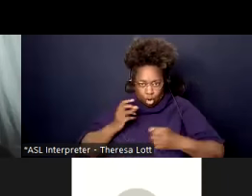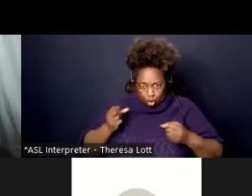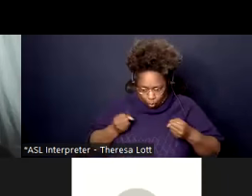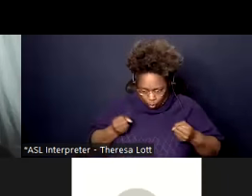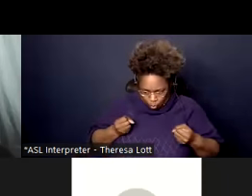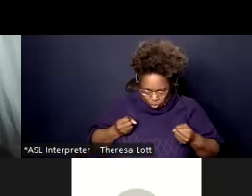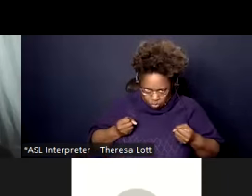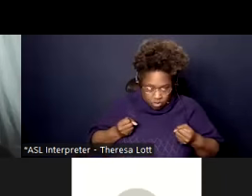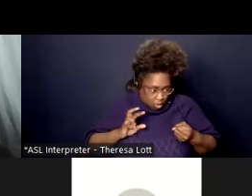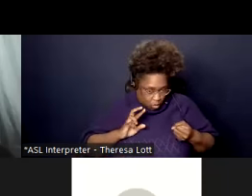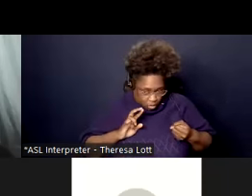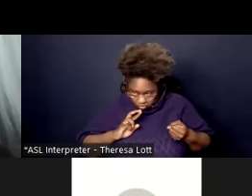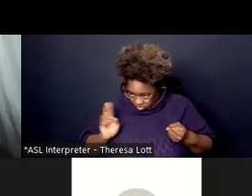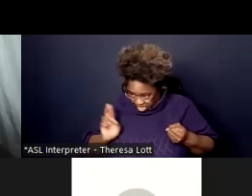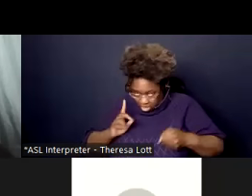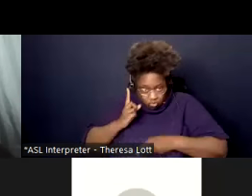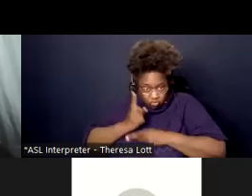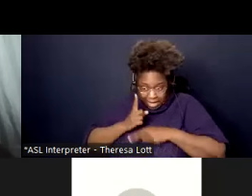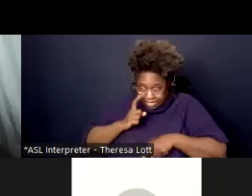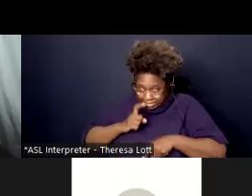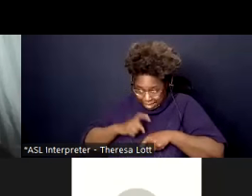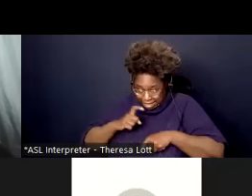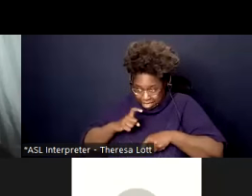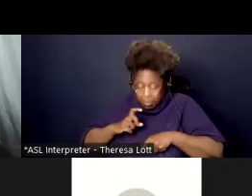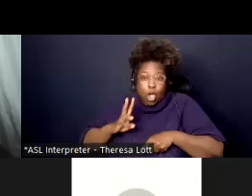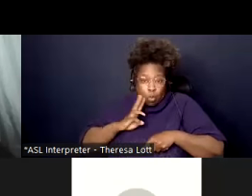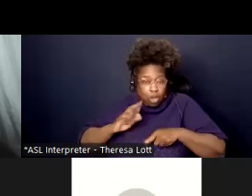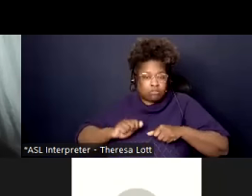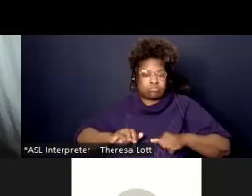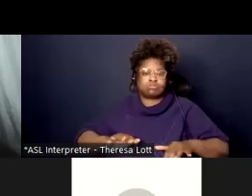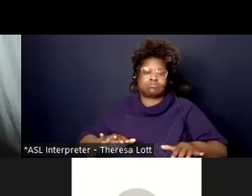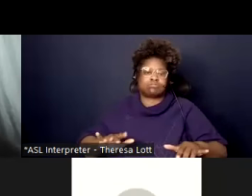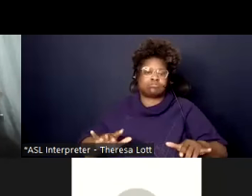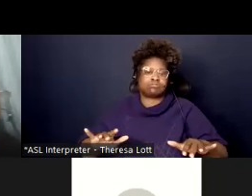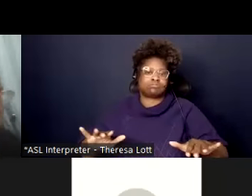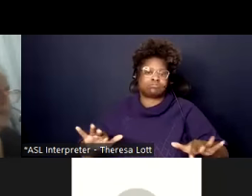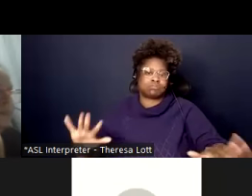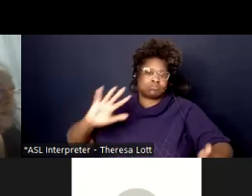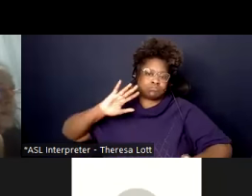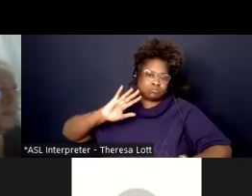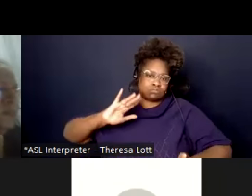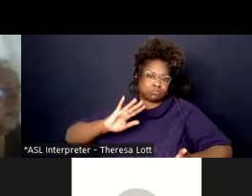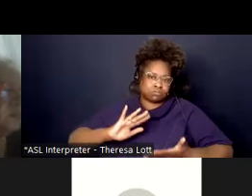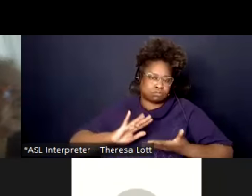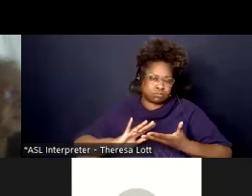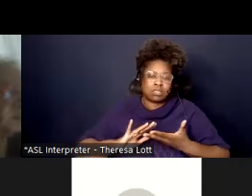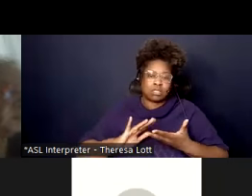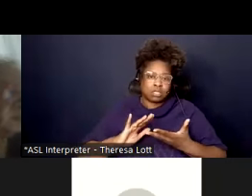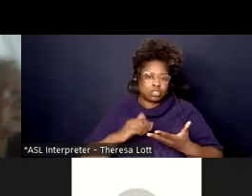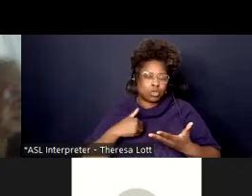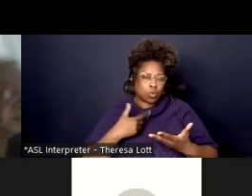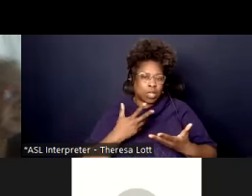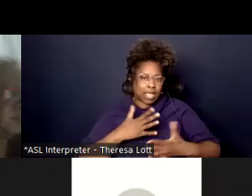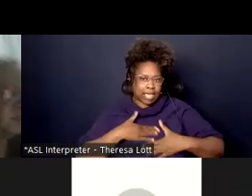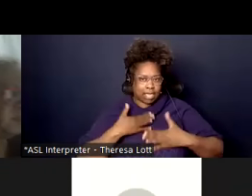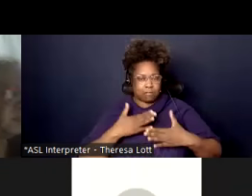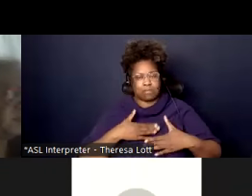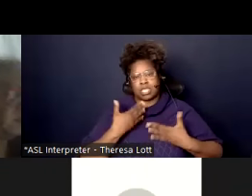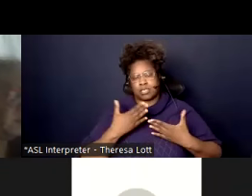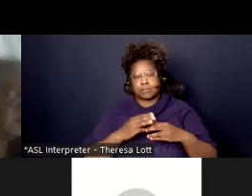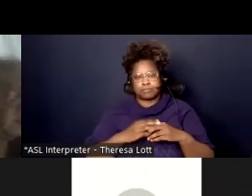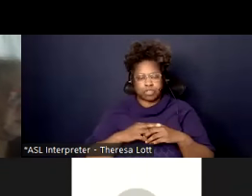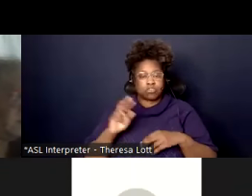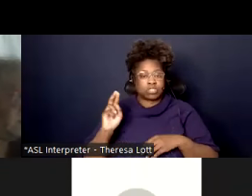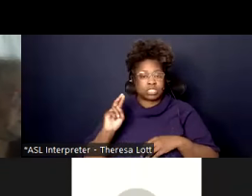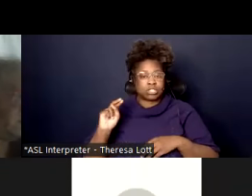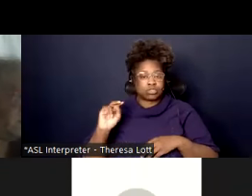causing damage to the community. So it's very interesting that we were able to do it. We're very happy, and Resilience New